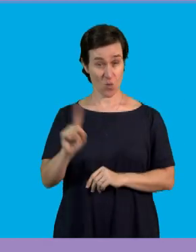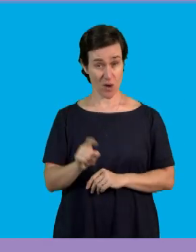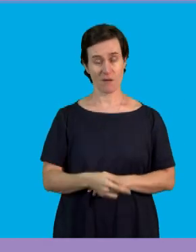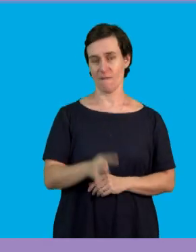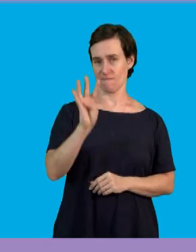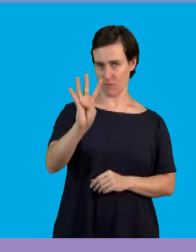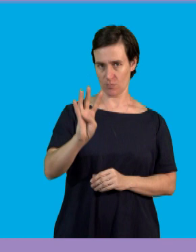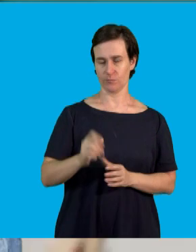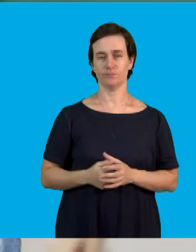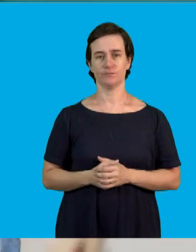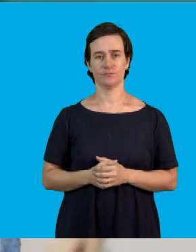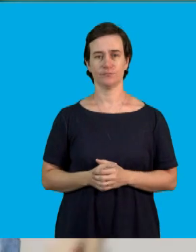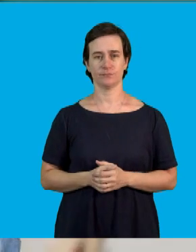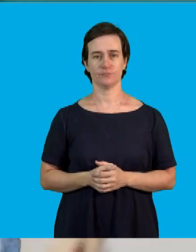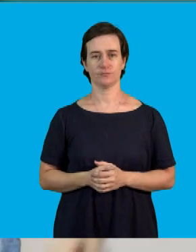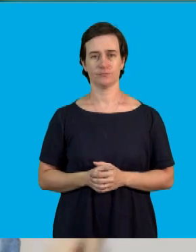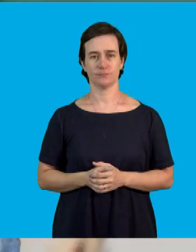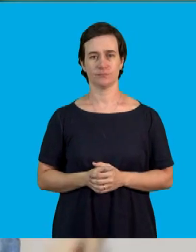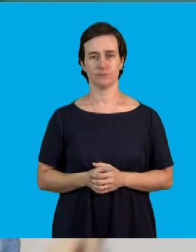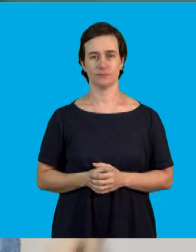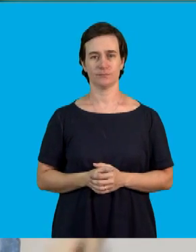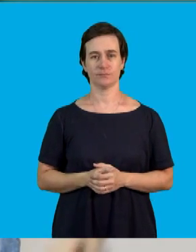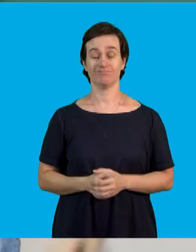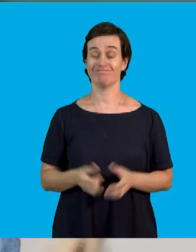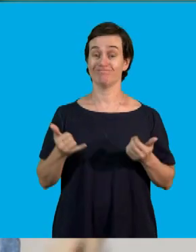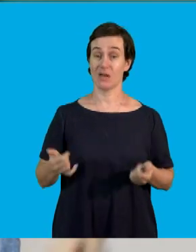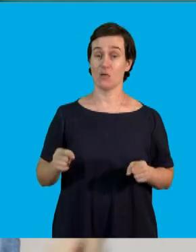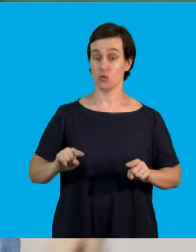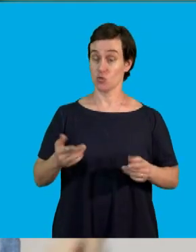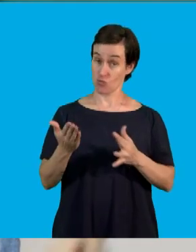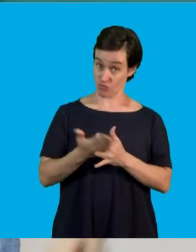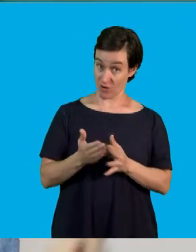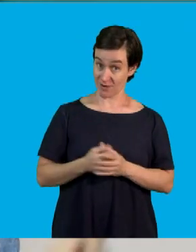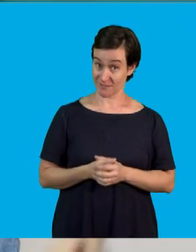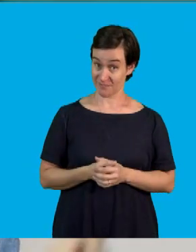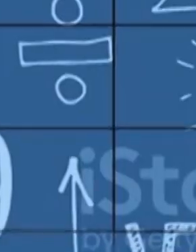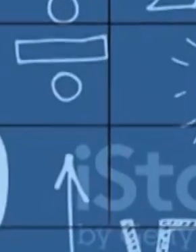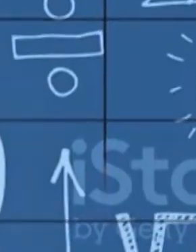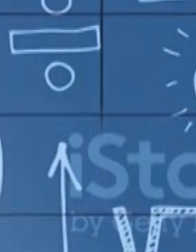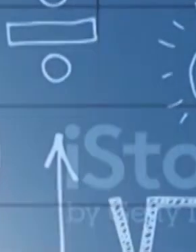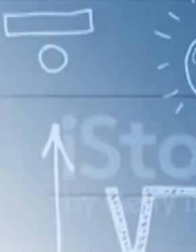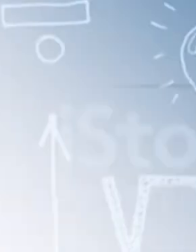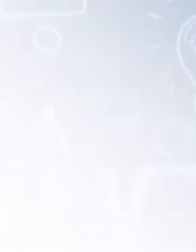4. Okay, so let's quickly go to an ad break and then we'll see you just now.